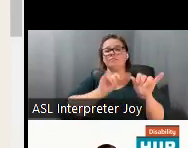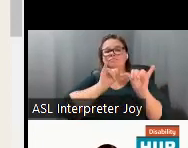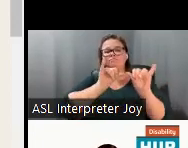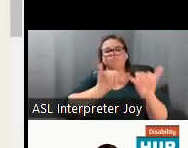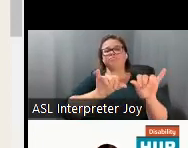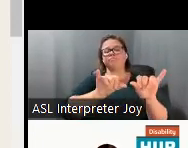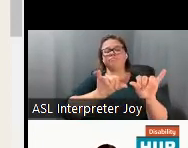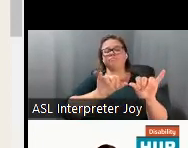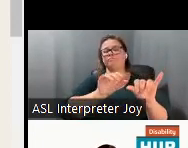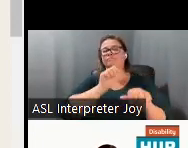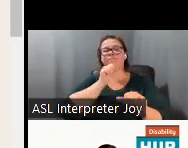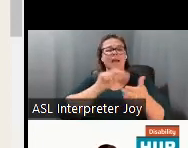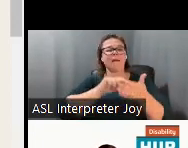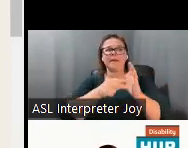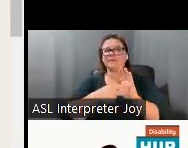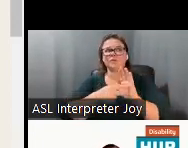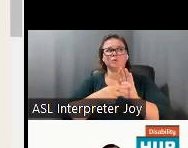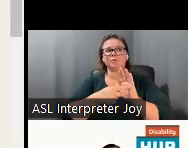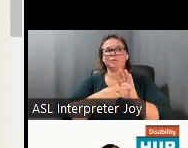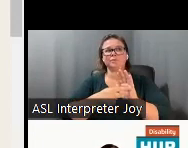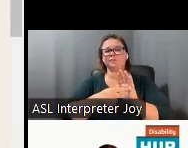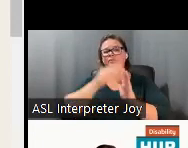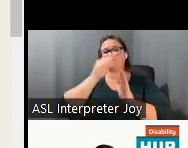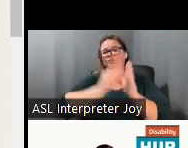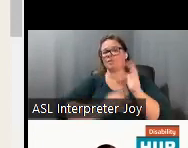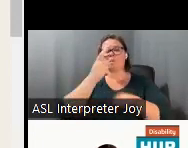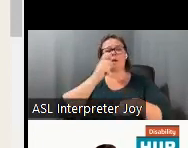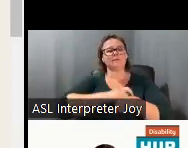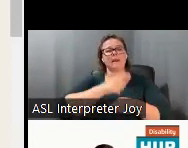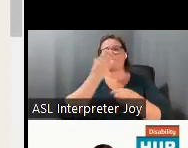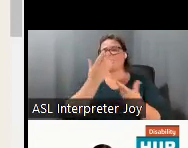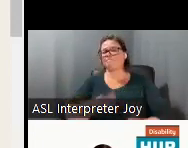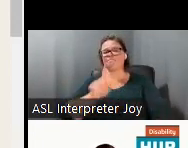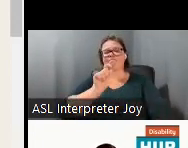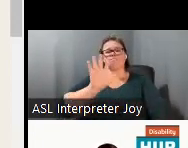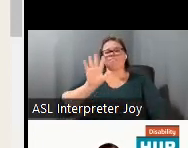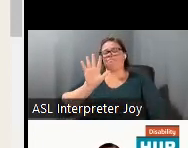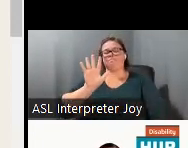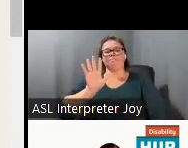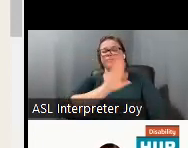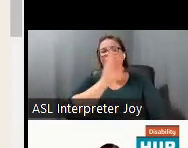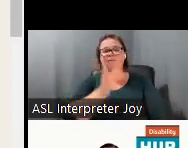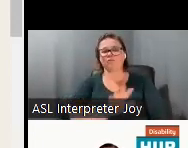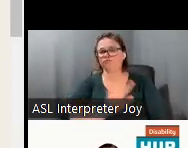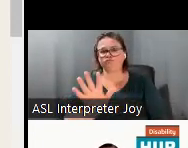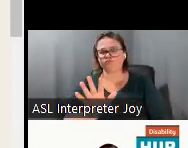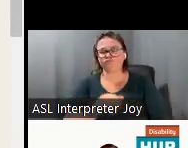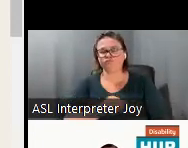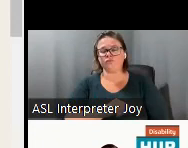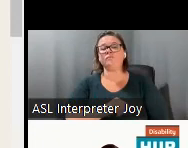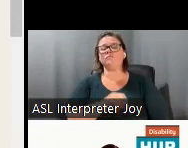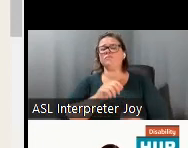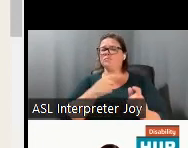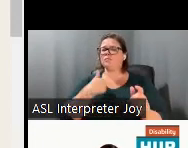They're not meant to be filled out one time and stay that way forevermore. They are meant